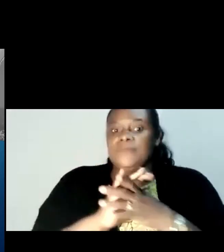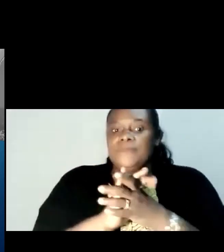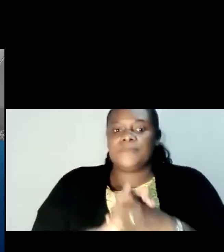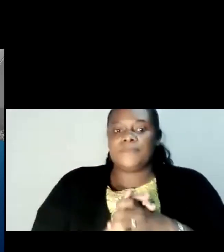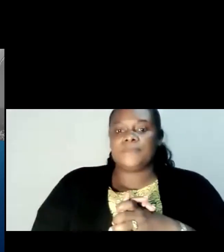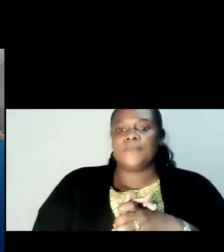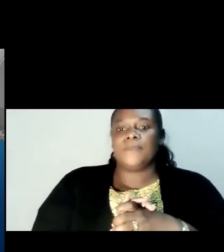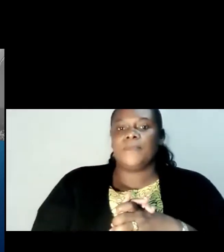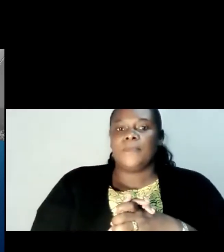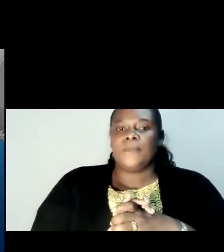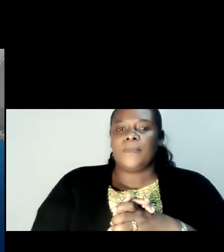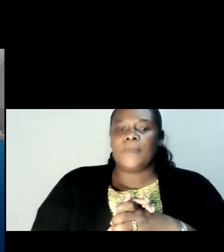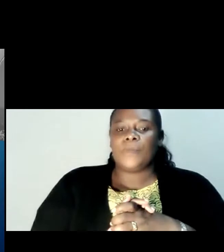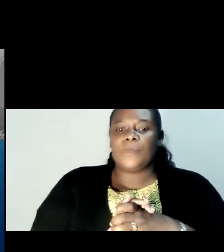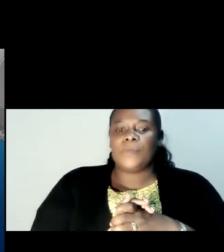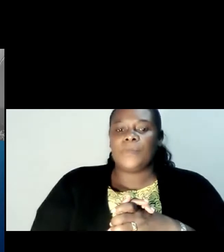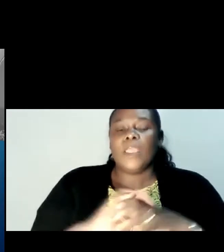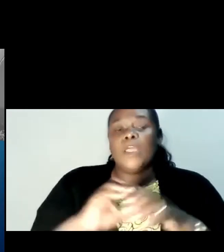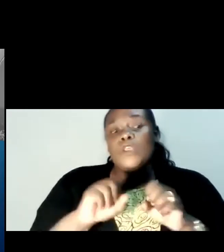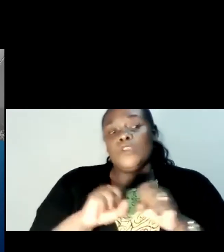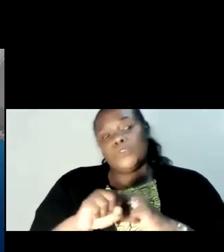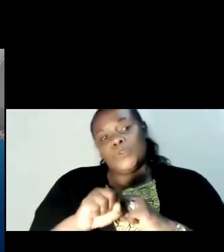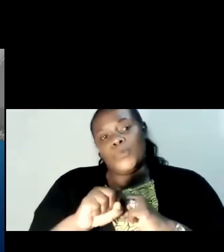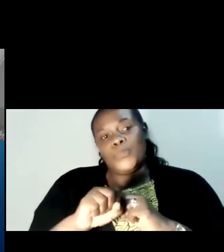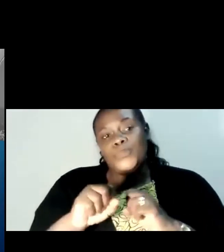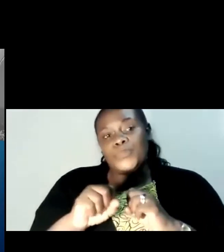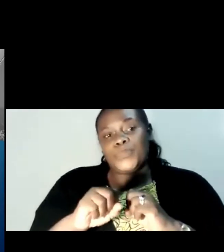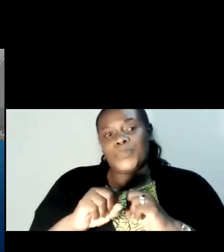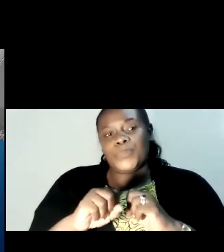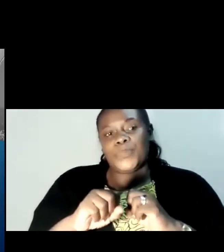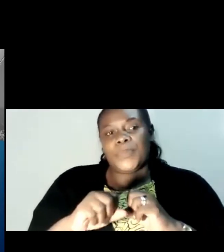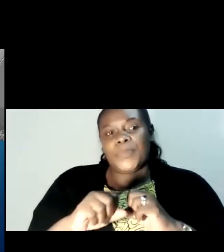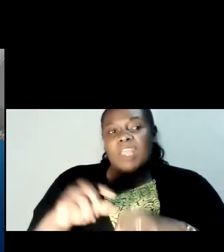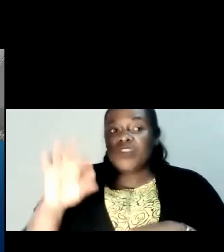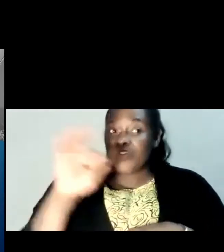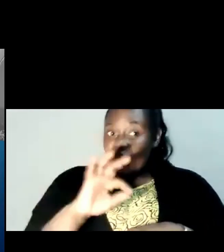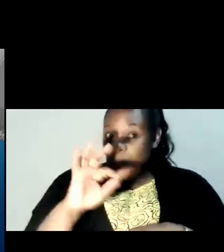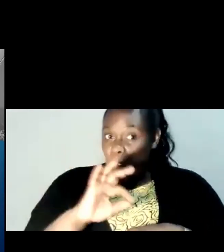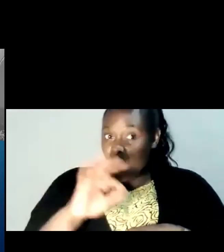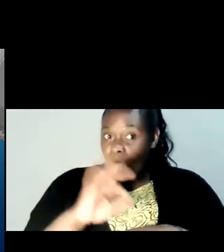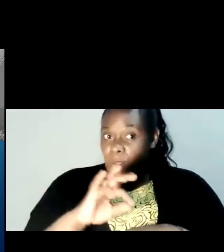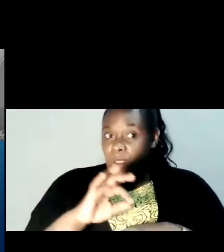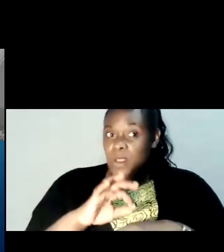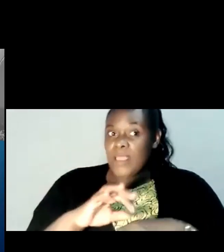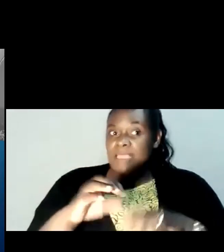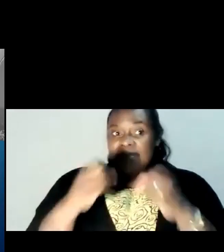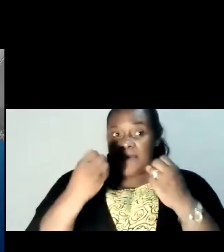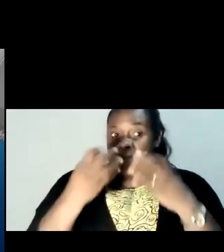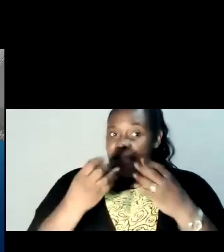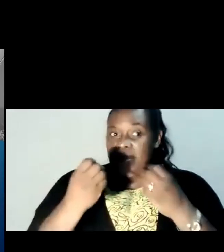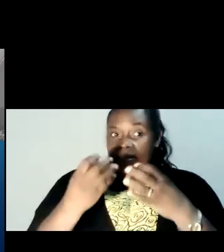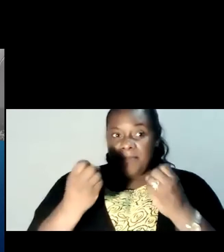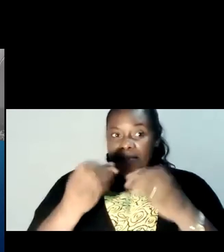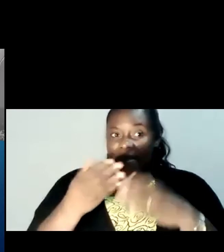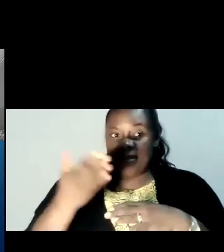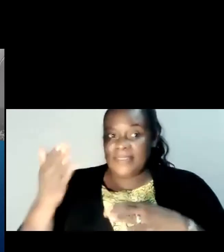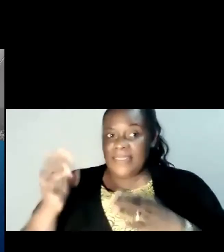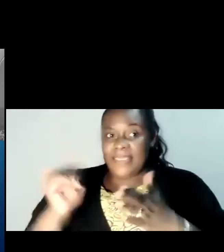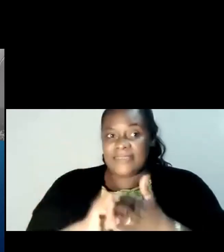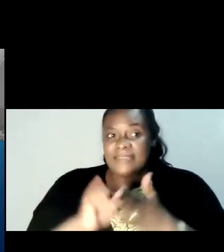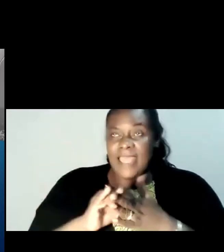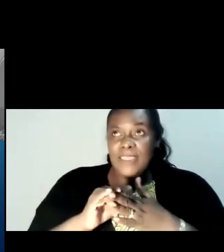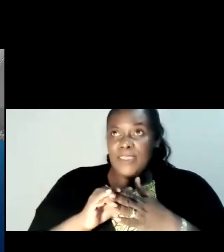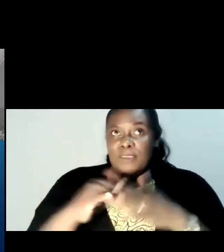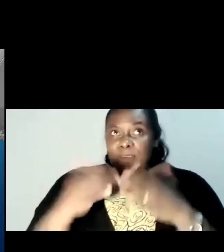right. So salt is very tricky. It's found in a lot of things that we wouldn't think contain